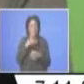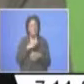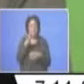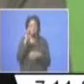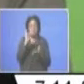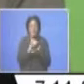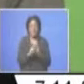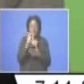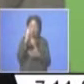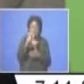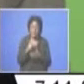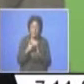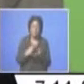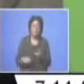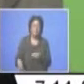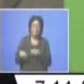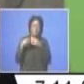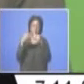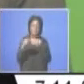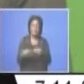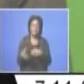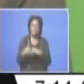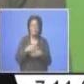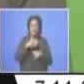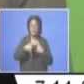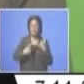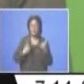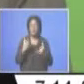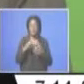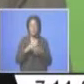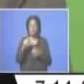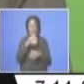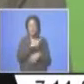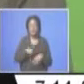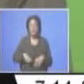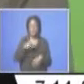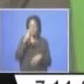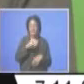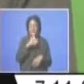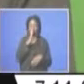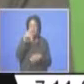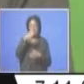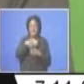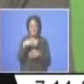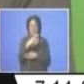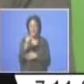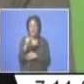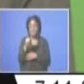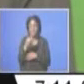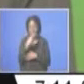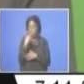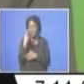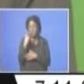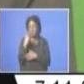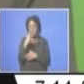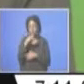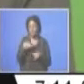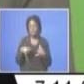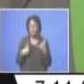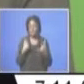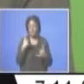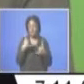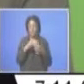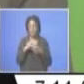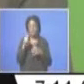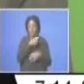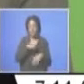it's this: the joy of the Lord need to be in women, because the joy of the Lord will shine through